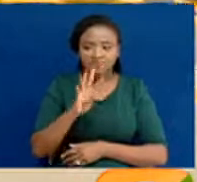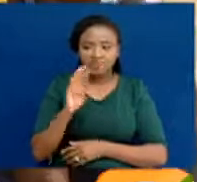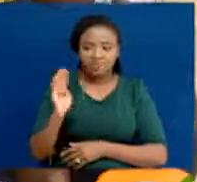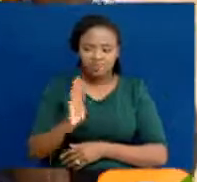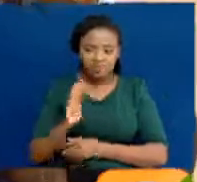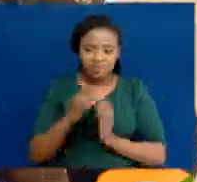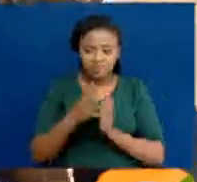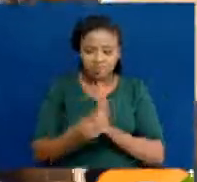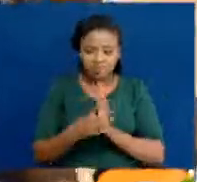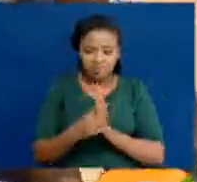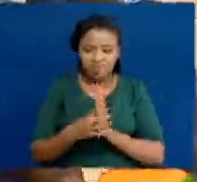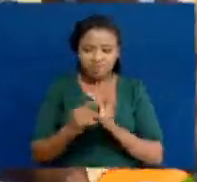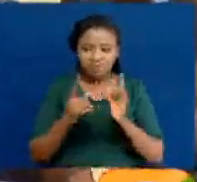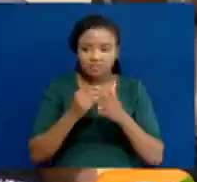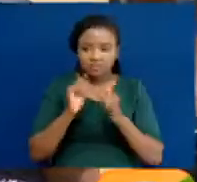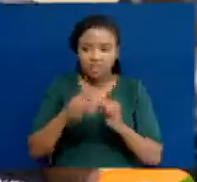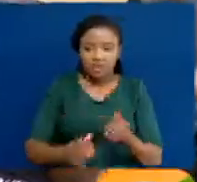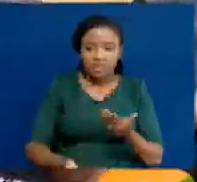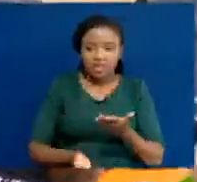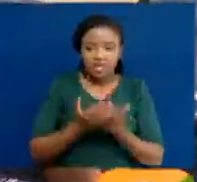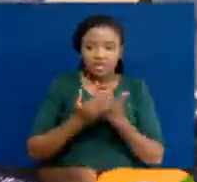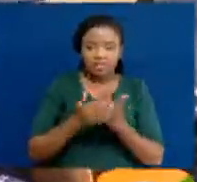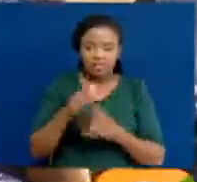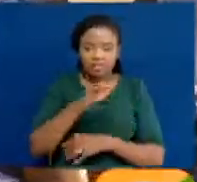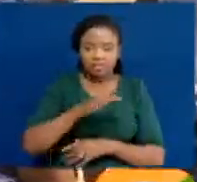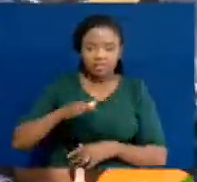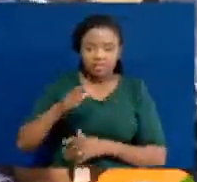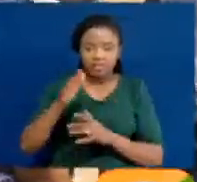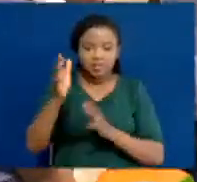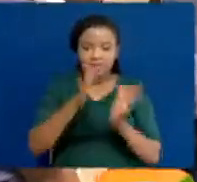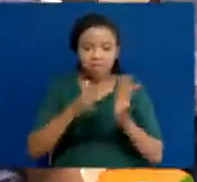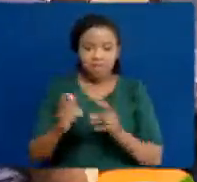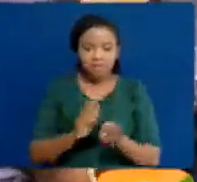that will enable the continent to adapt to climate change.